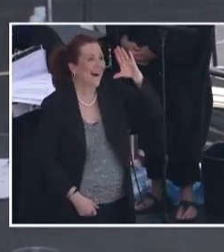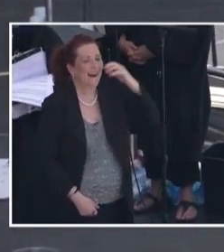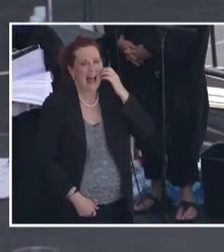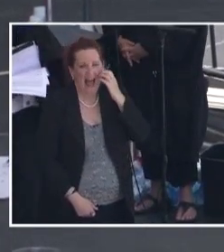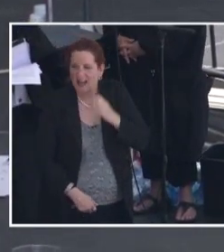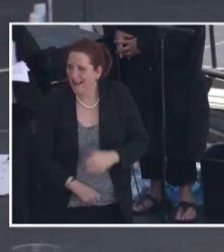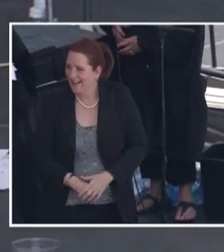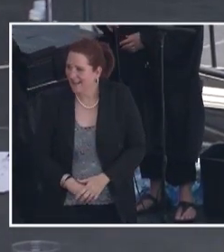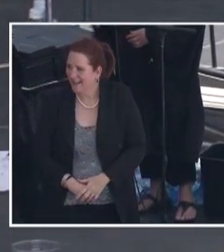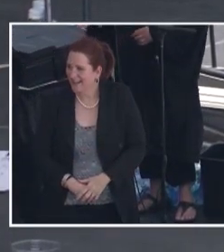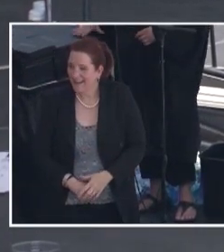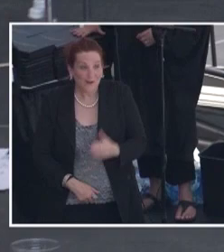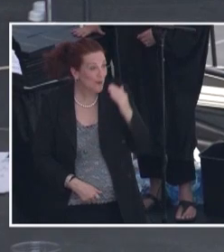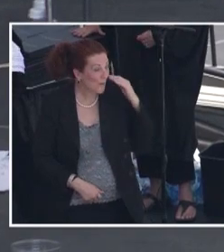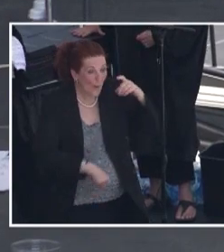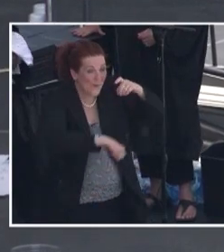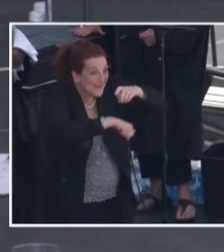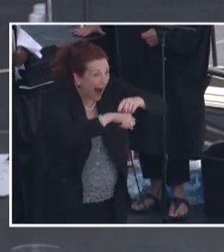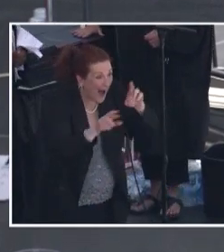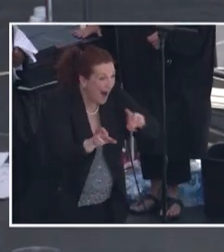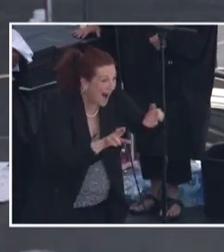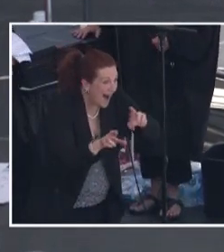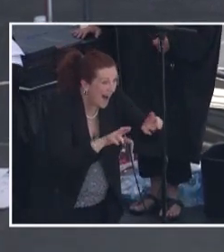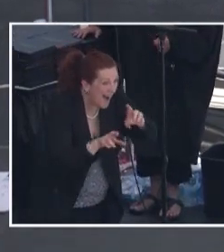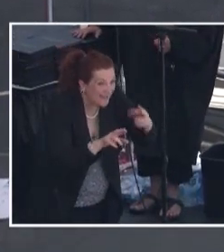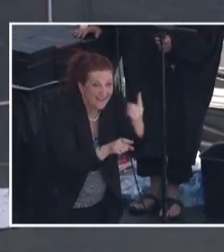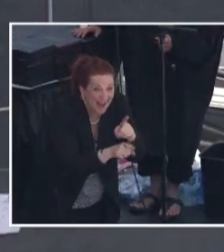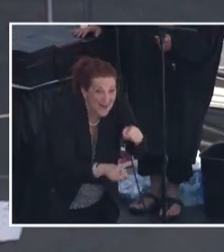You guys know what time it is, don't you?